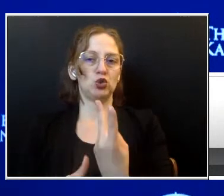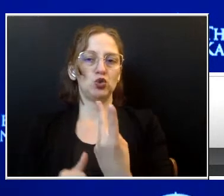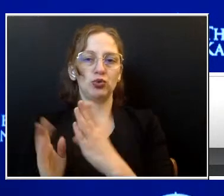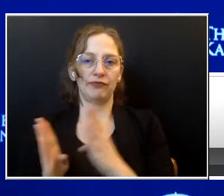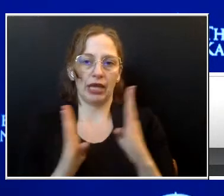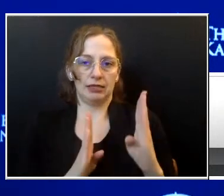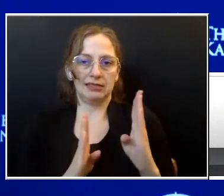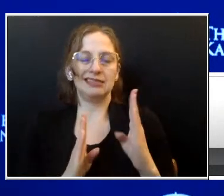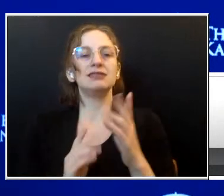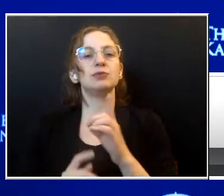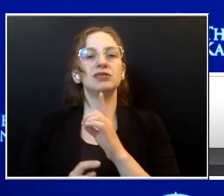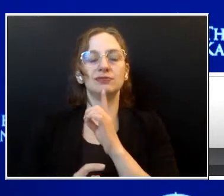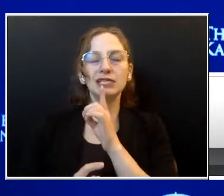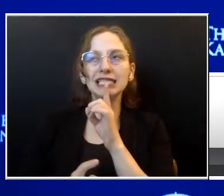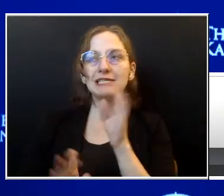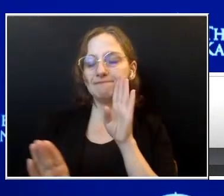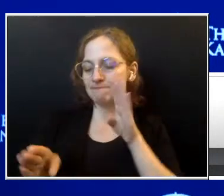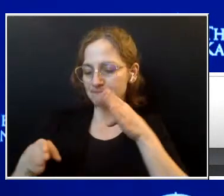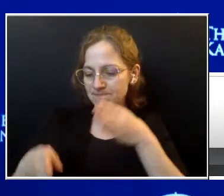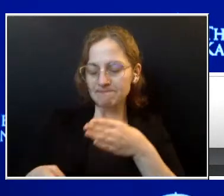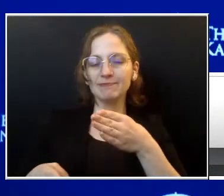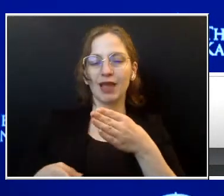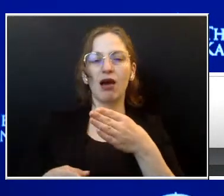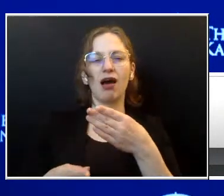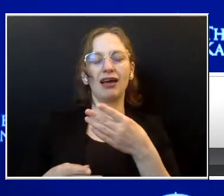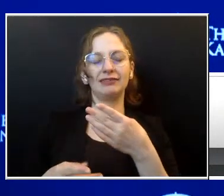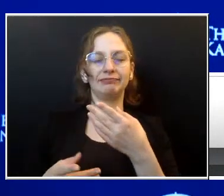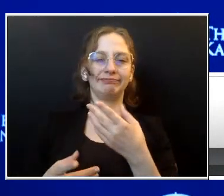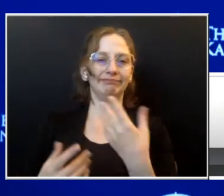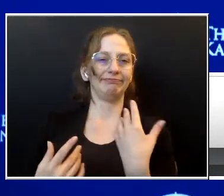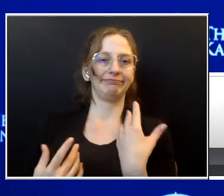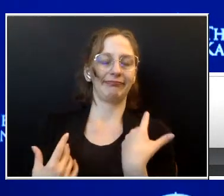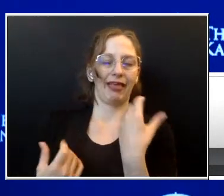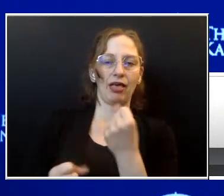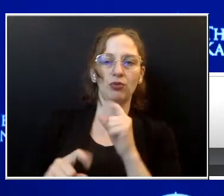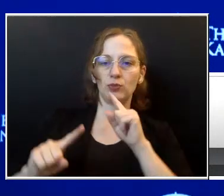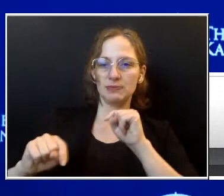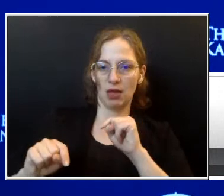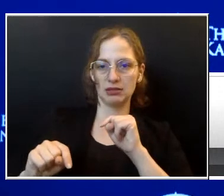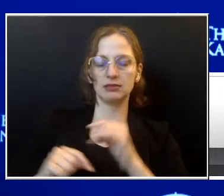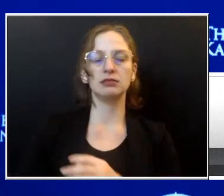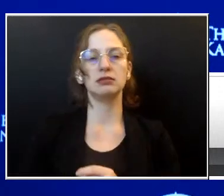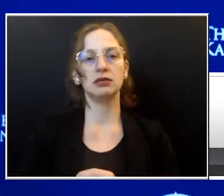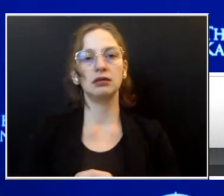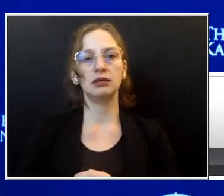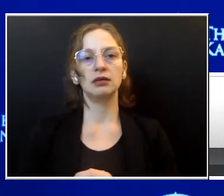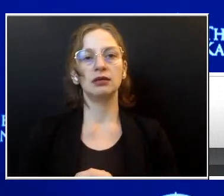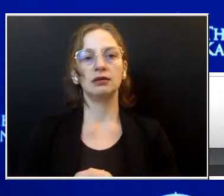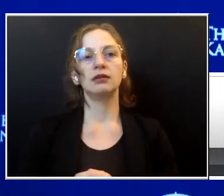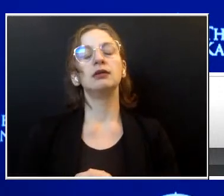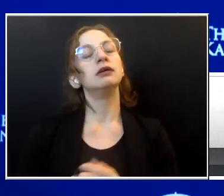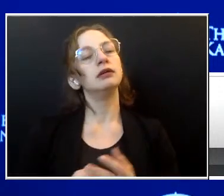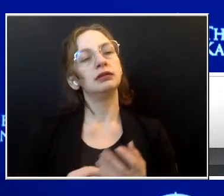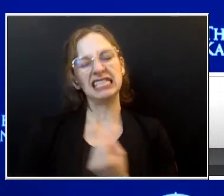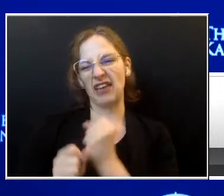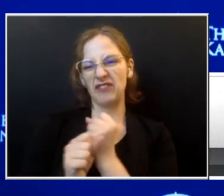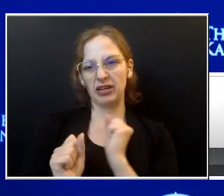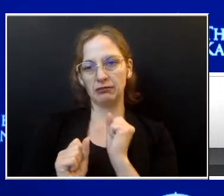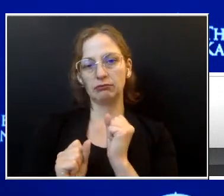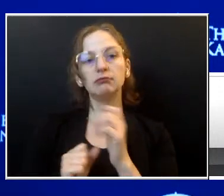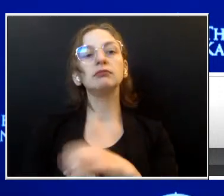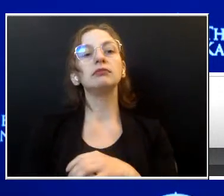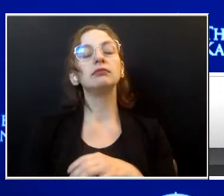I know Moderna hopes to start their phase 3 trial later this year or early next year. And I think